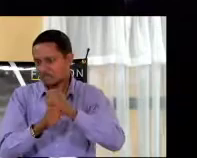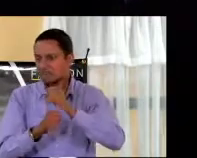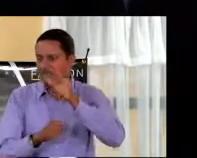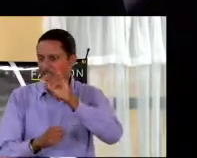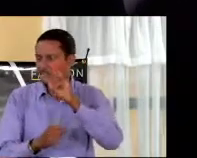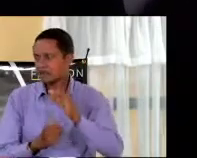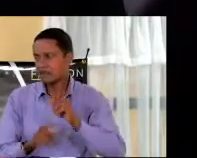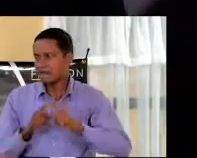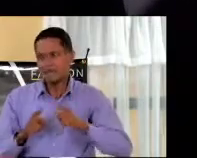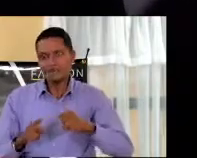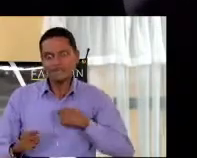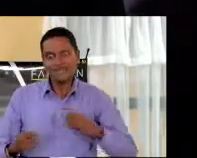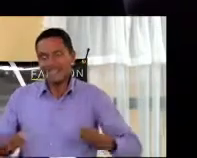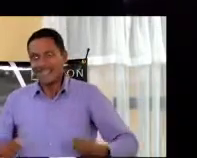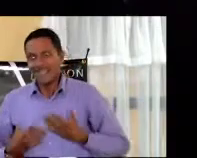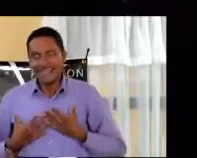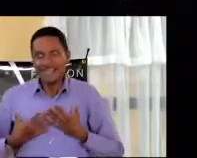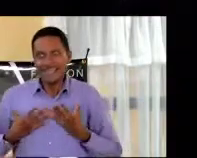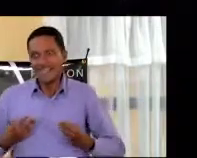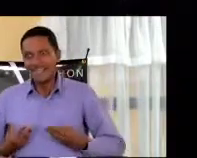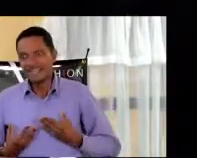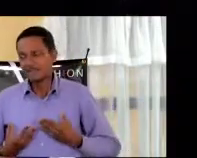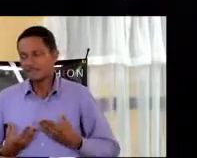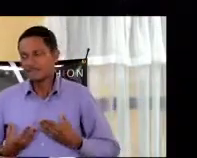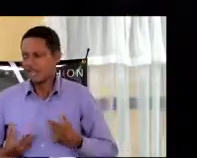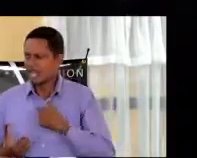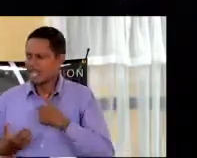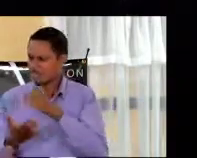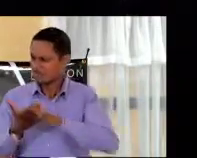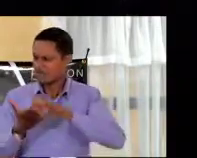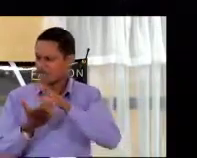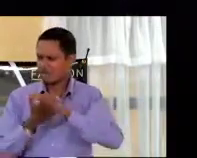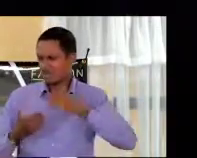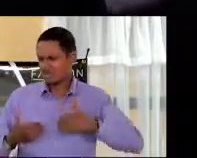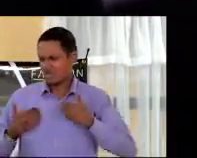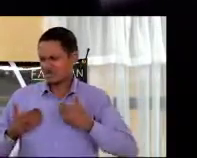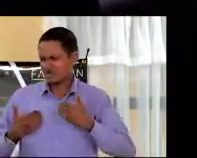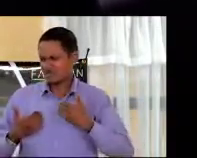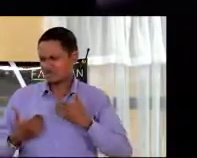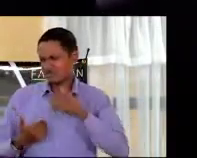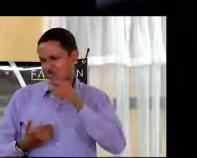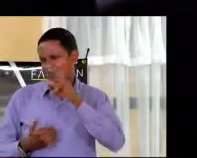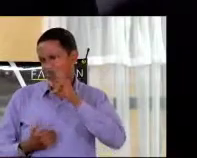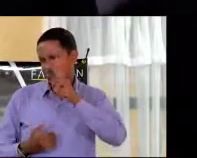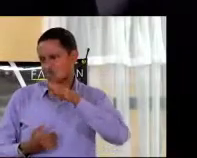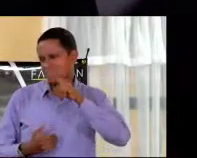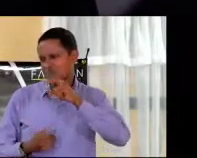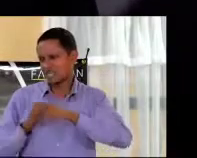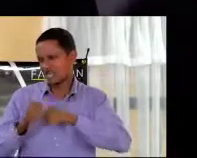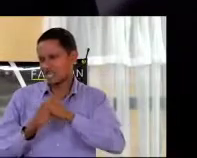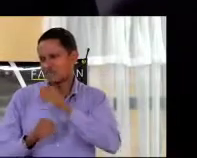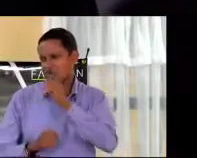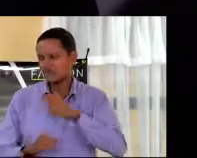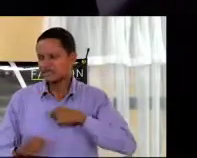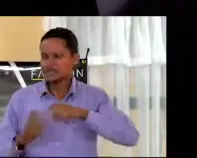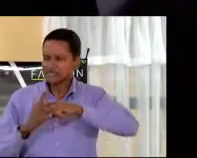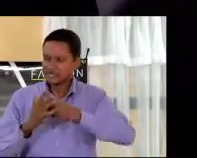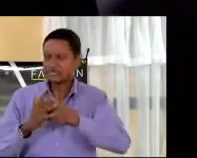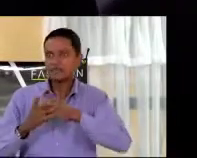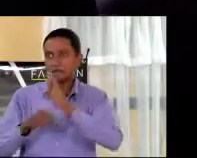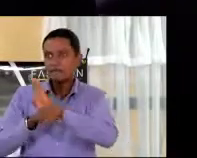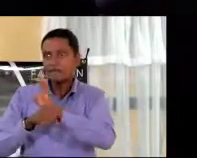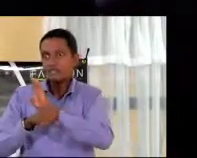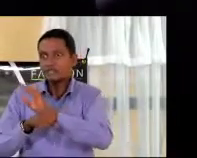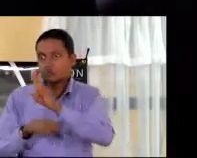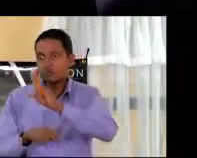it wasn't fulfilling for me, right? And I got married pretty young, at like 23. I got married at 22, and we started the business at